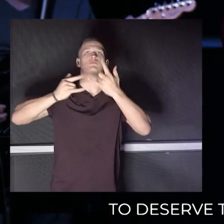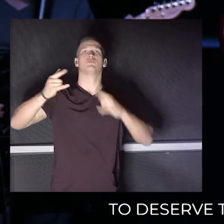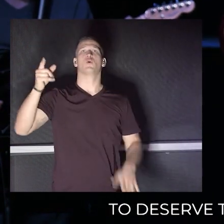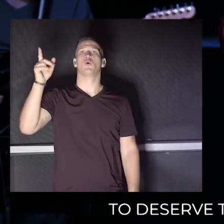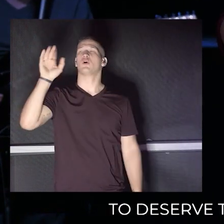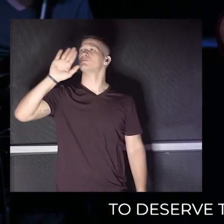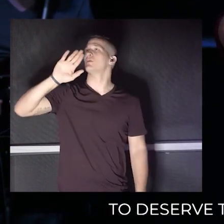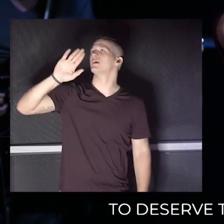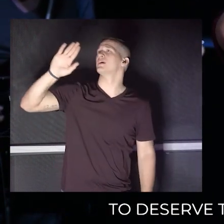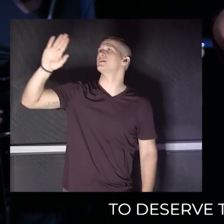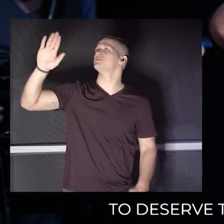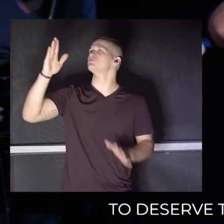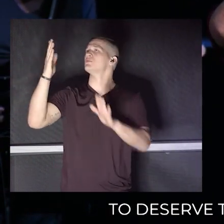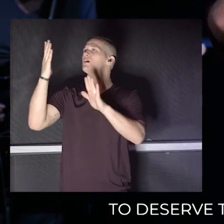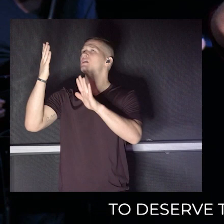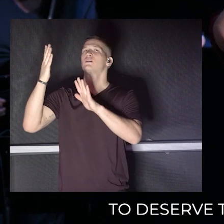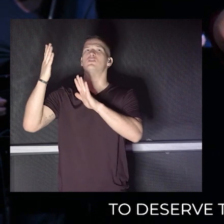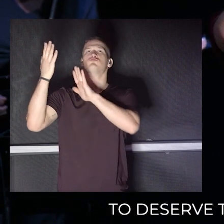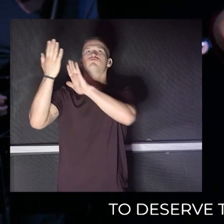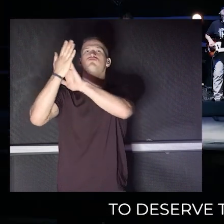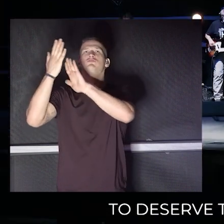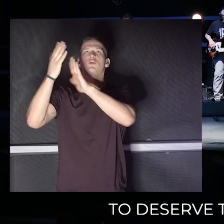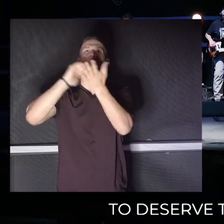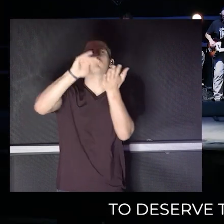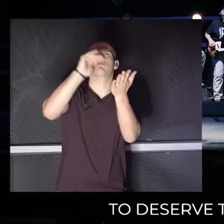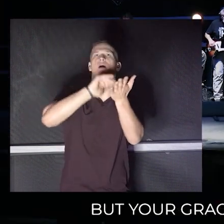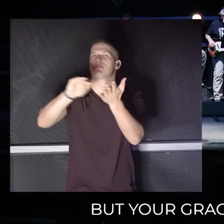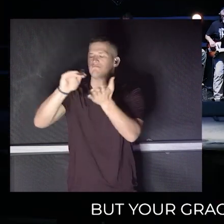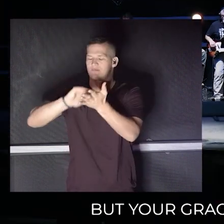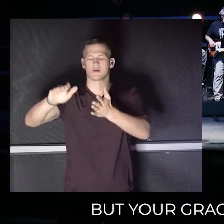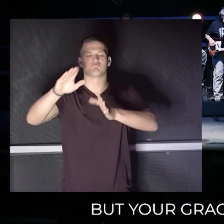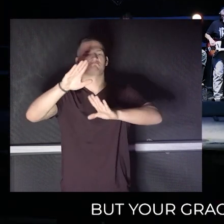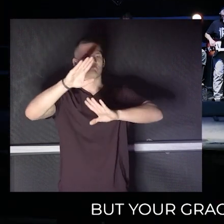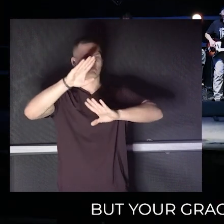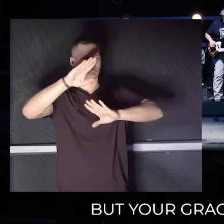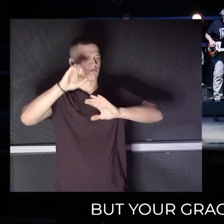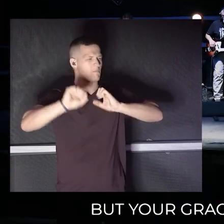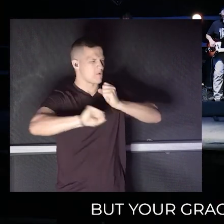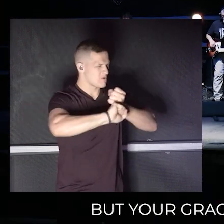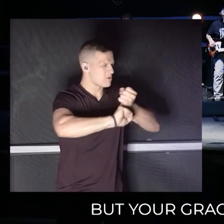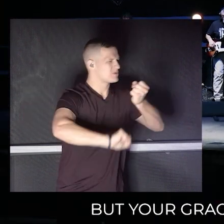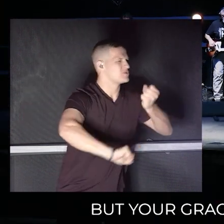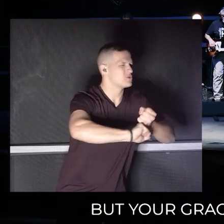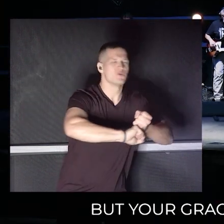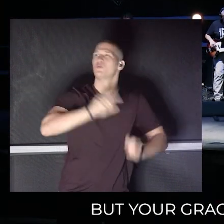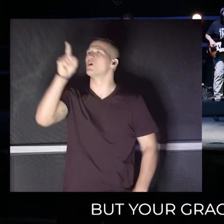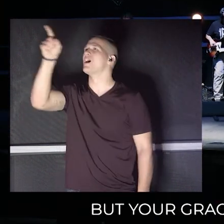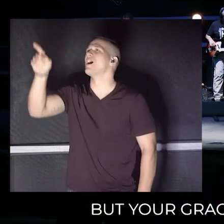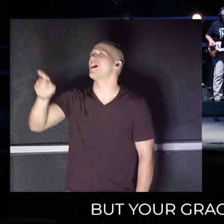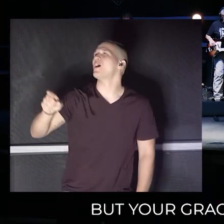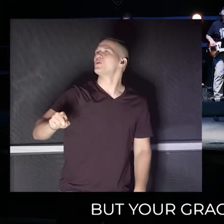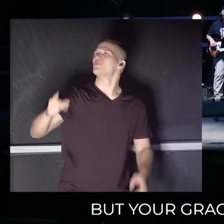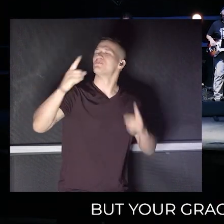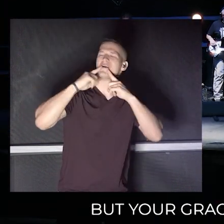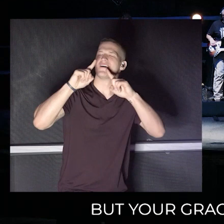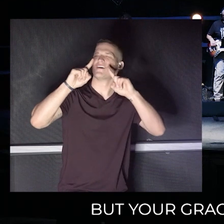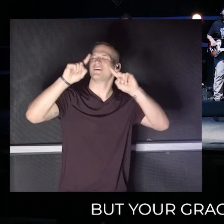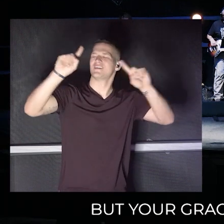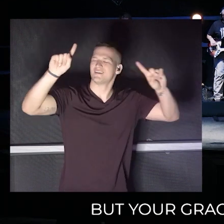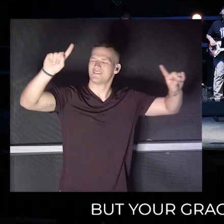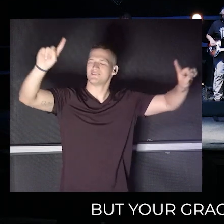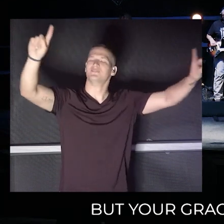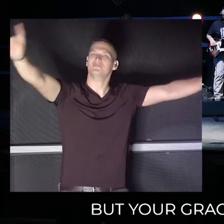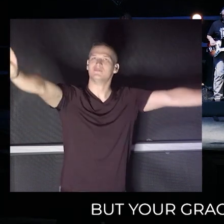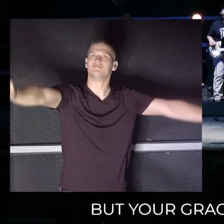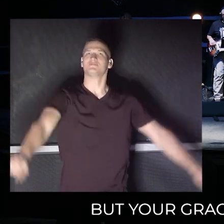to deserve the love and mercy you've shown. Your grace was strong enough